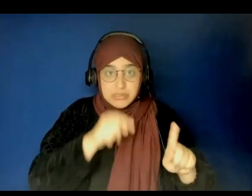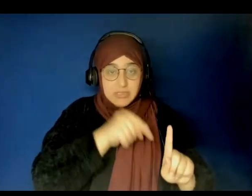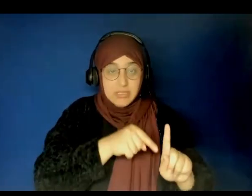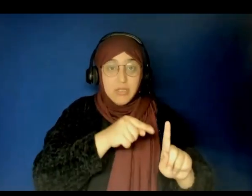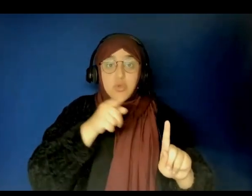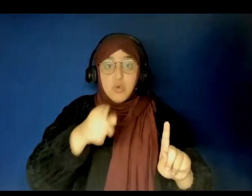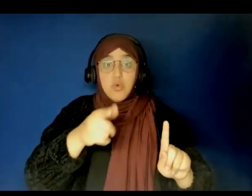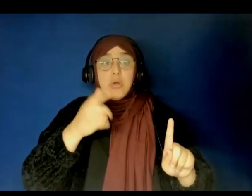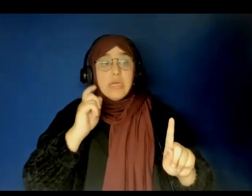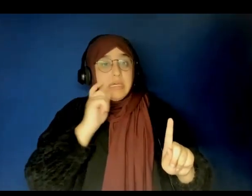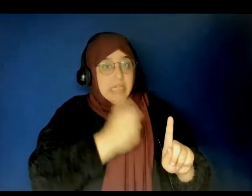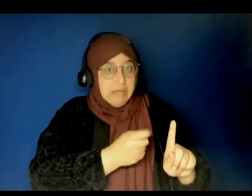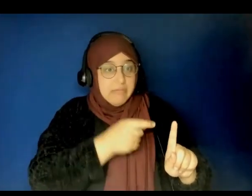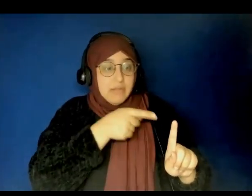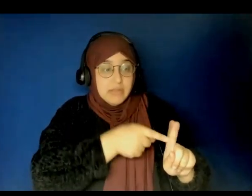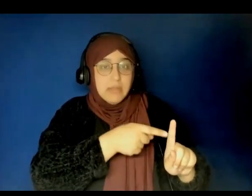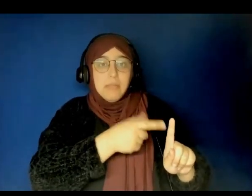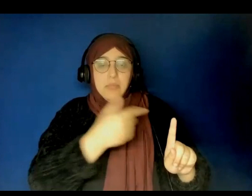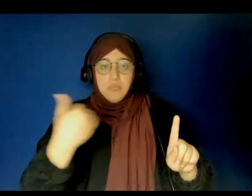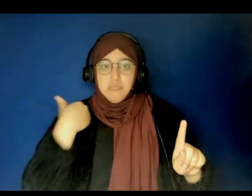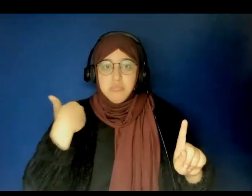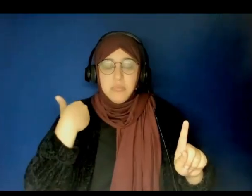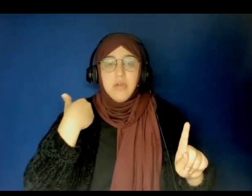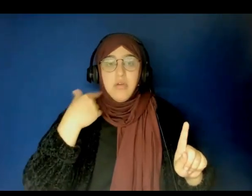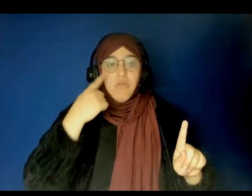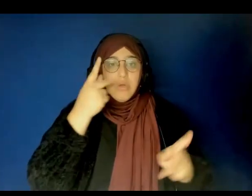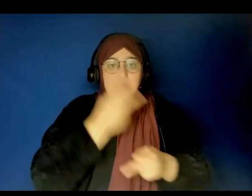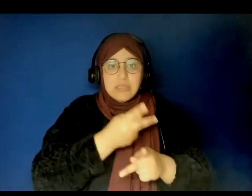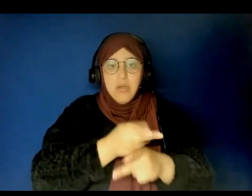for you after you die.